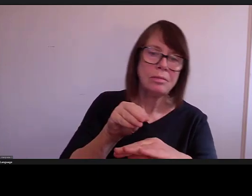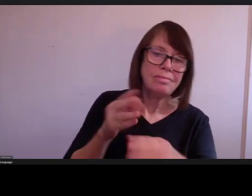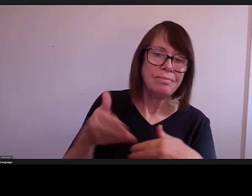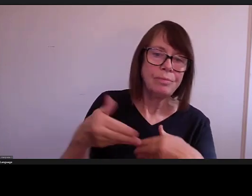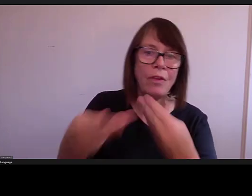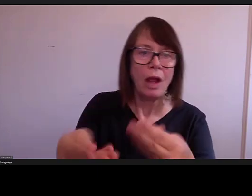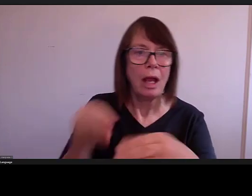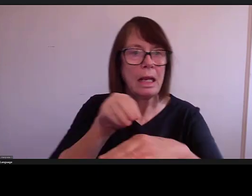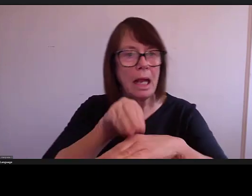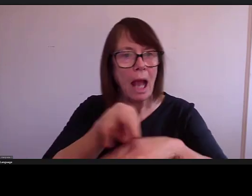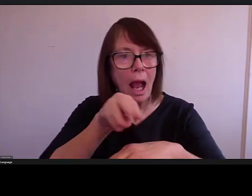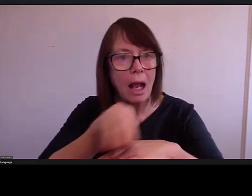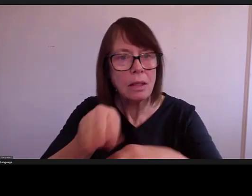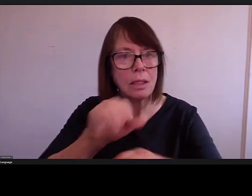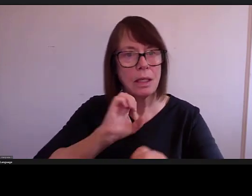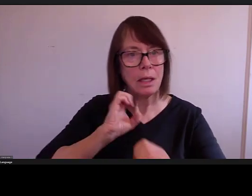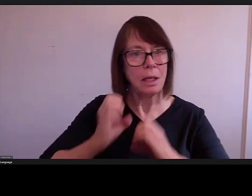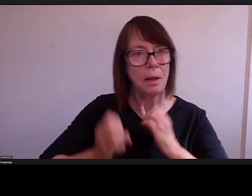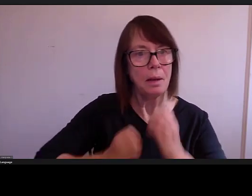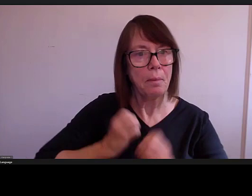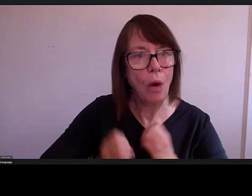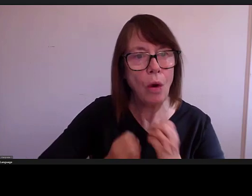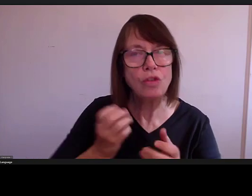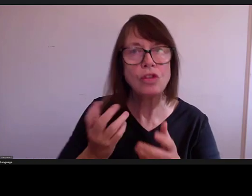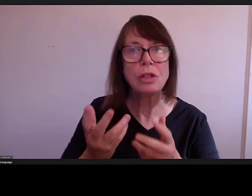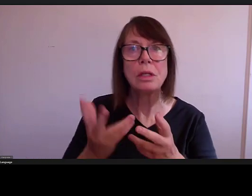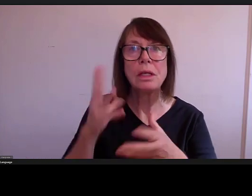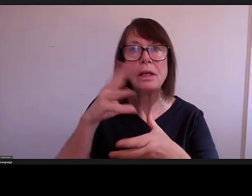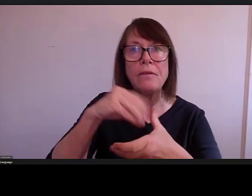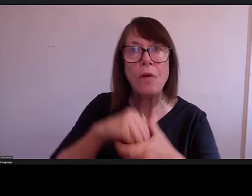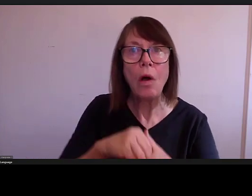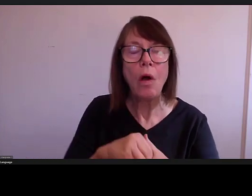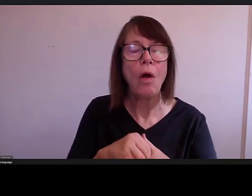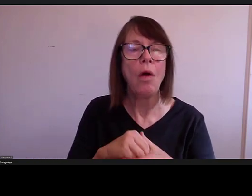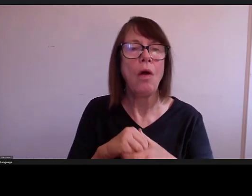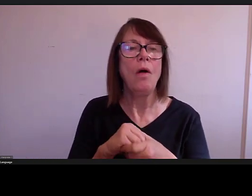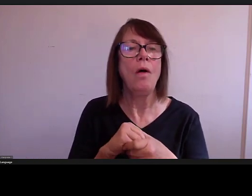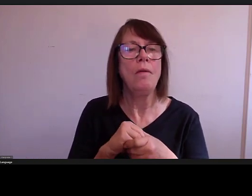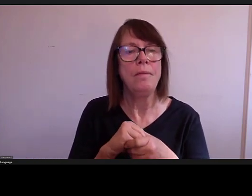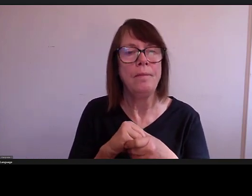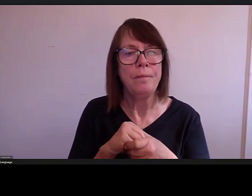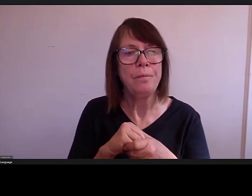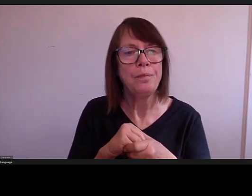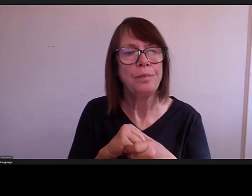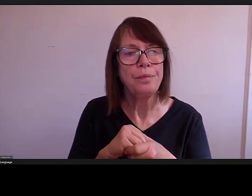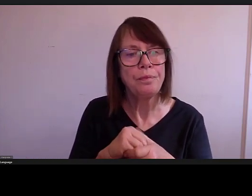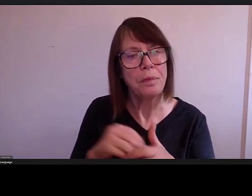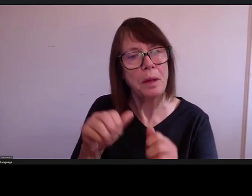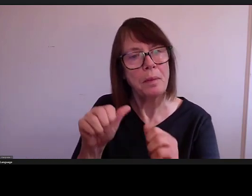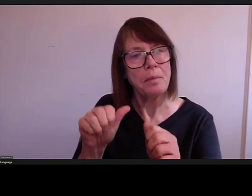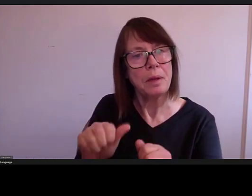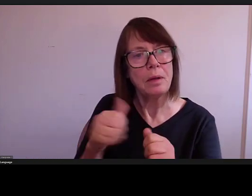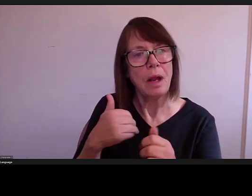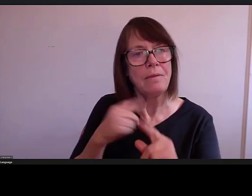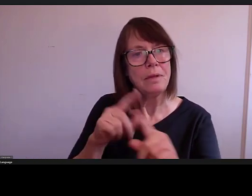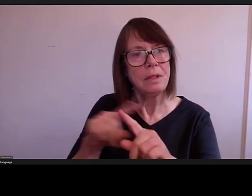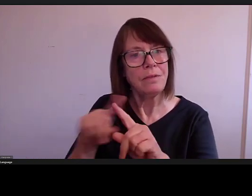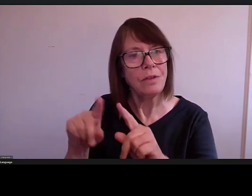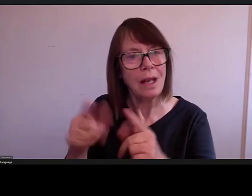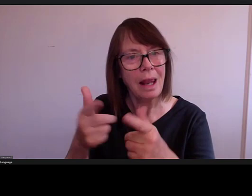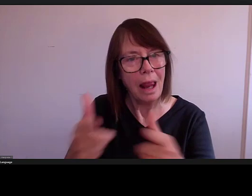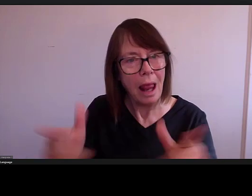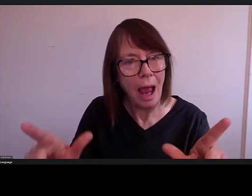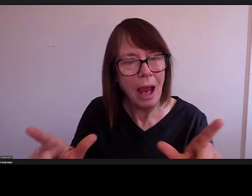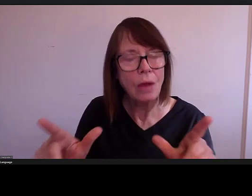be emotionally engaged with this information, the ability to have a number of language